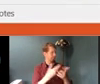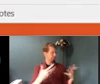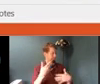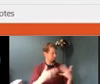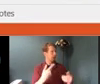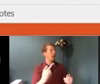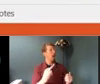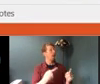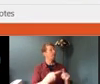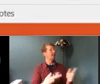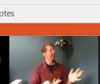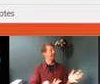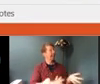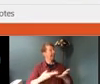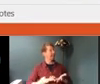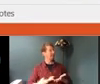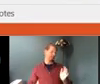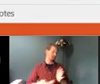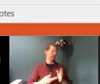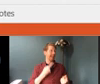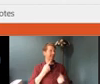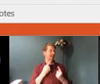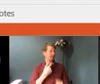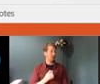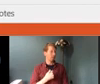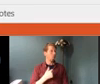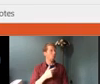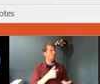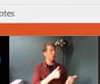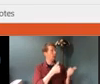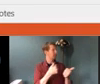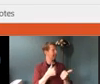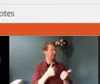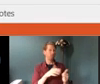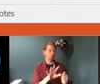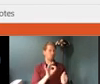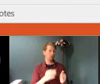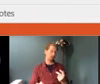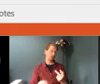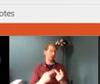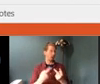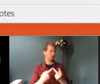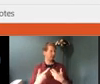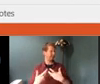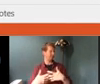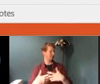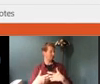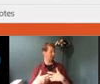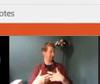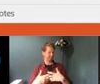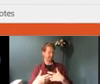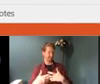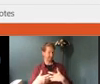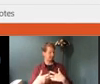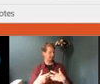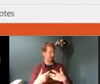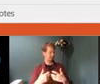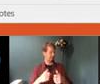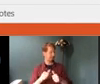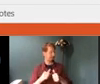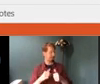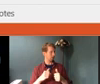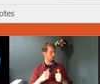data generated with these approaches. So these are all positives for choosing a better, more robust